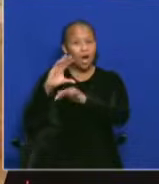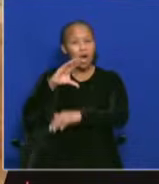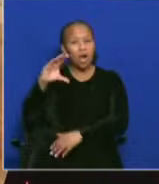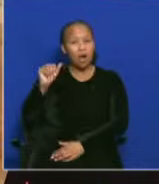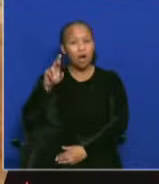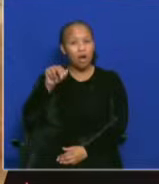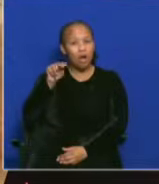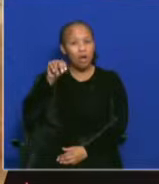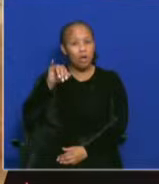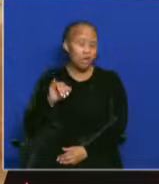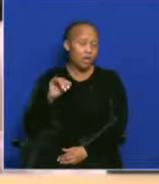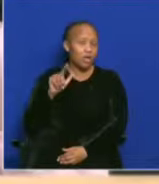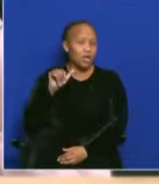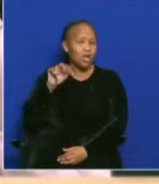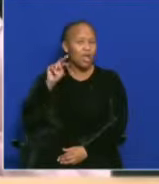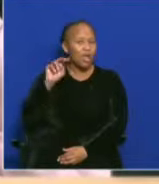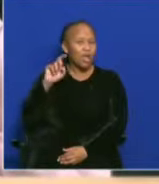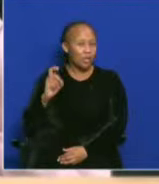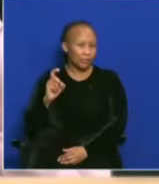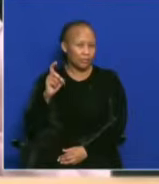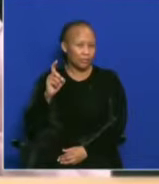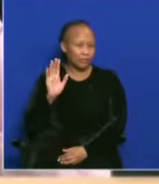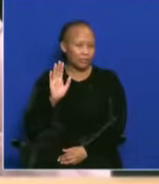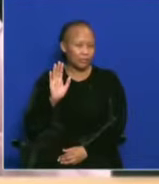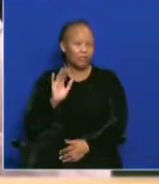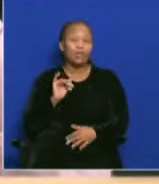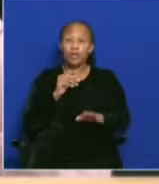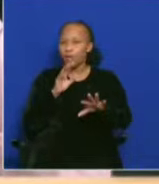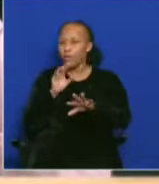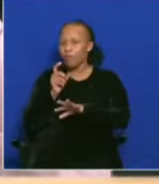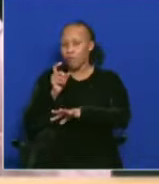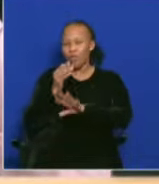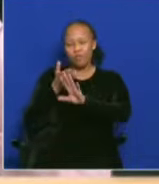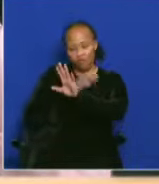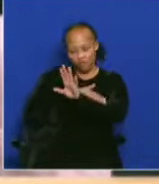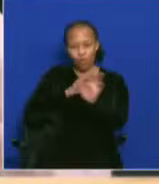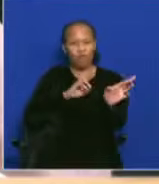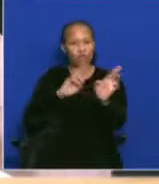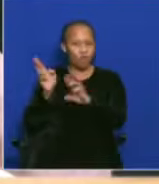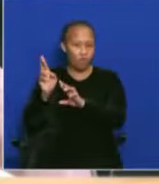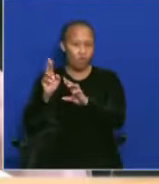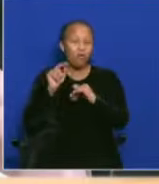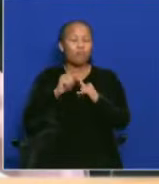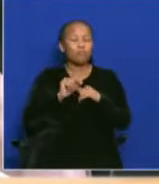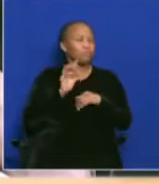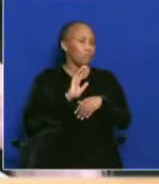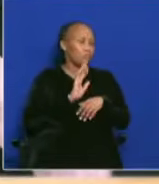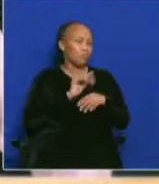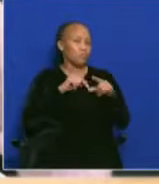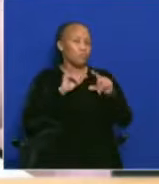That we referred to earlier. That was referred and it's to a different earlier. company. It's a You different said it's a company. completely different company. Yes. Okay, thank you.